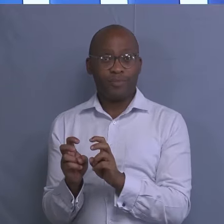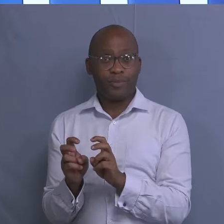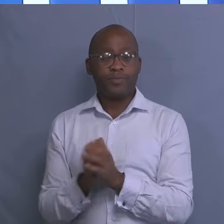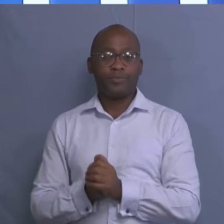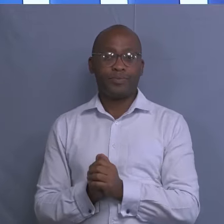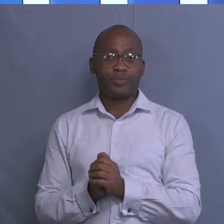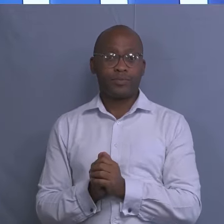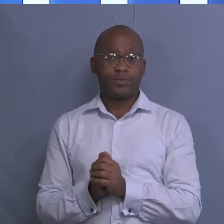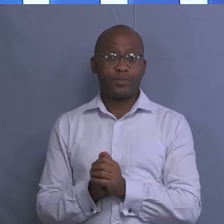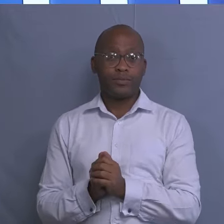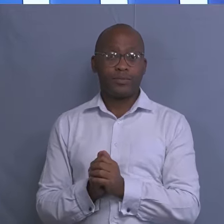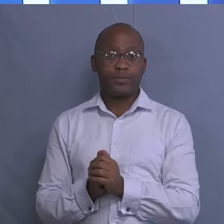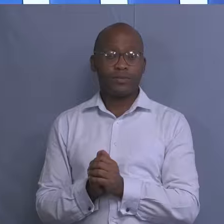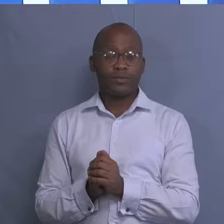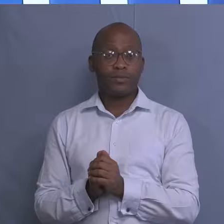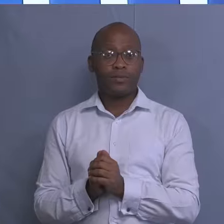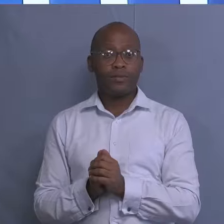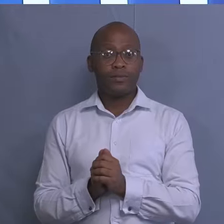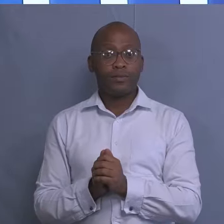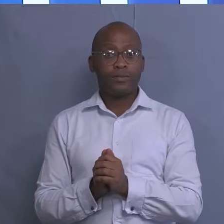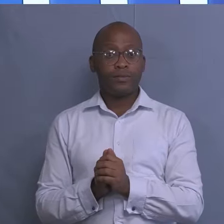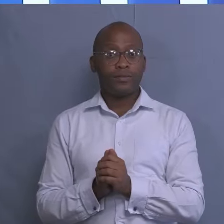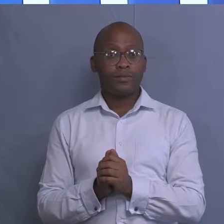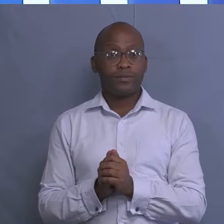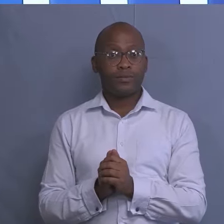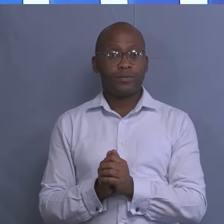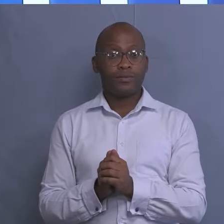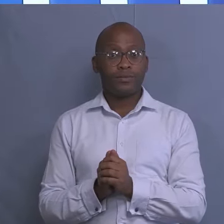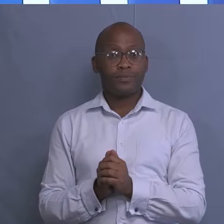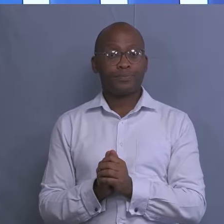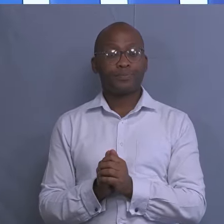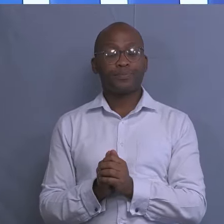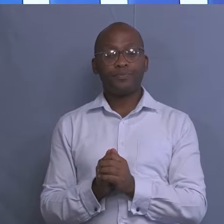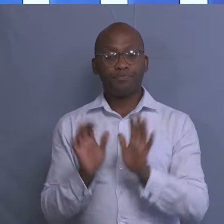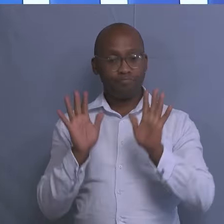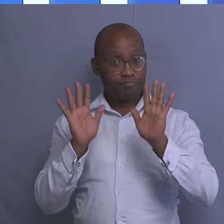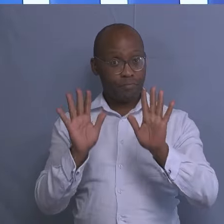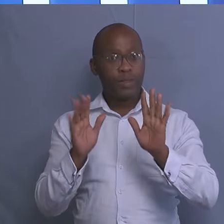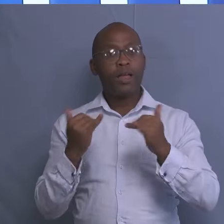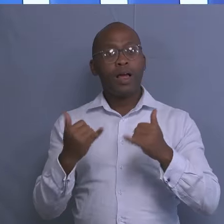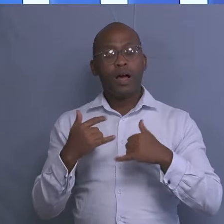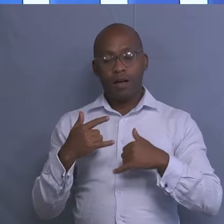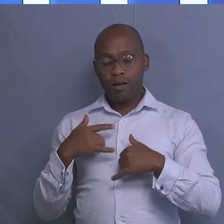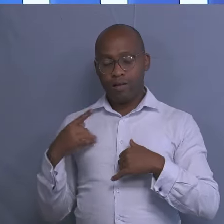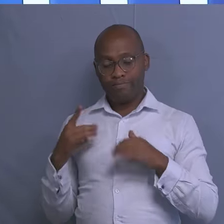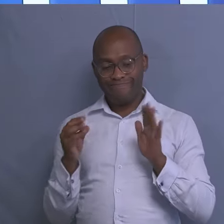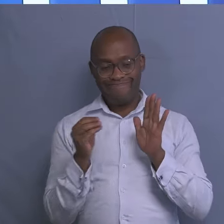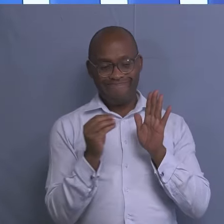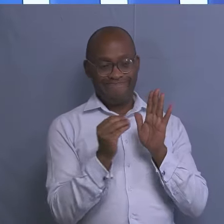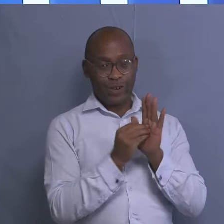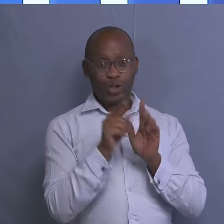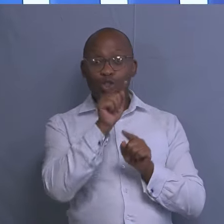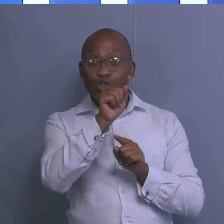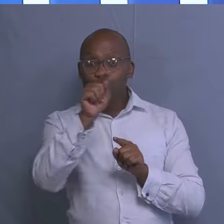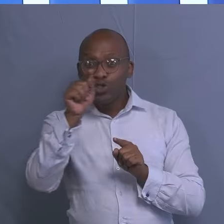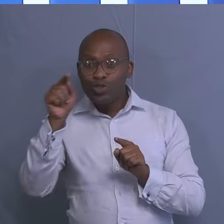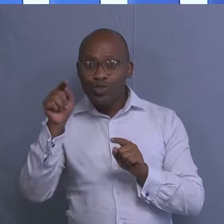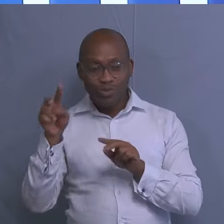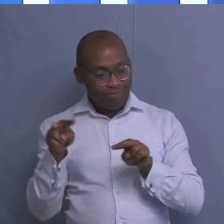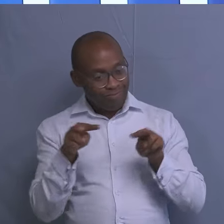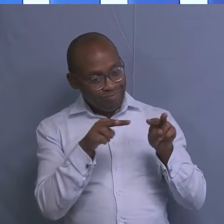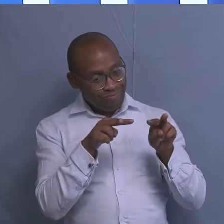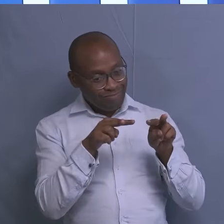Now, I'm going to leave you with an activity where there are 3 questions, and our